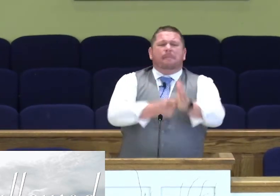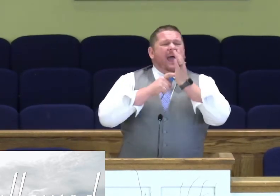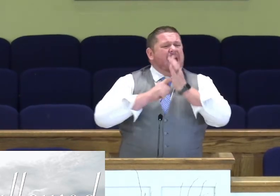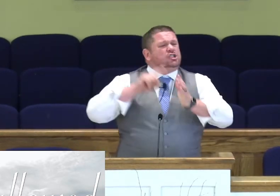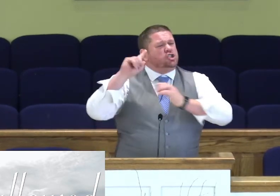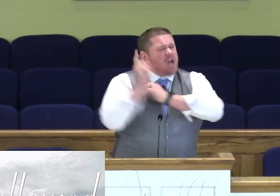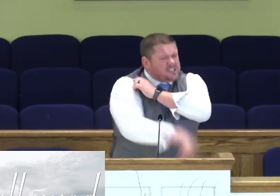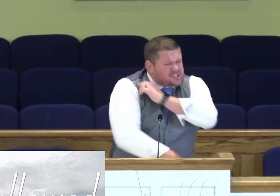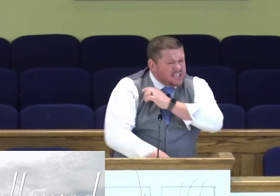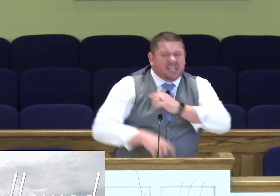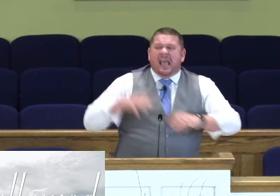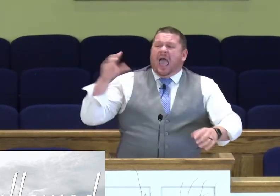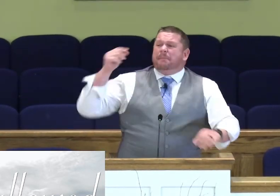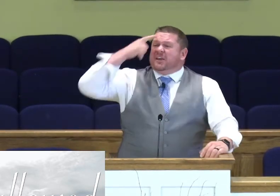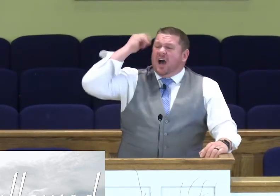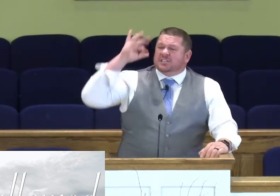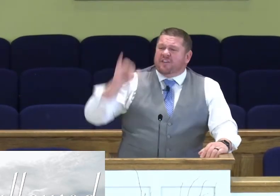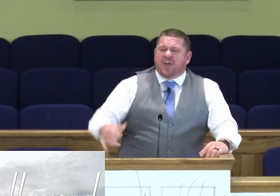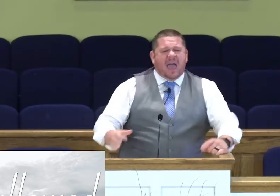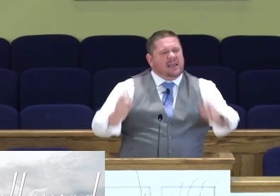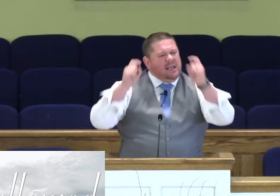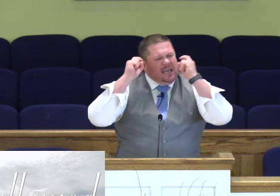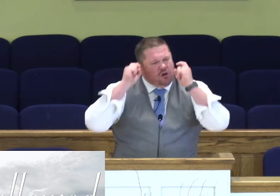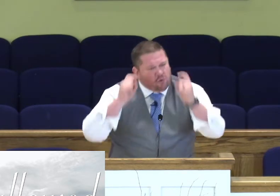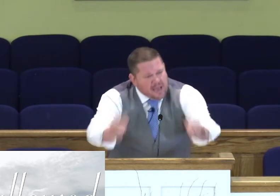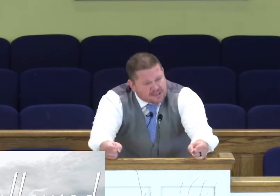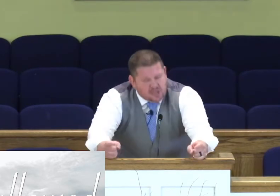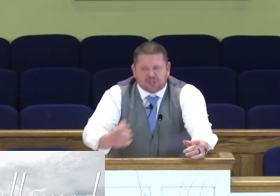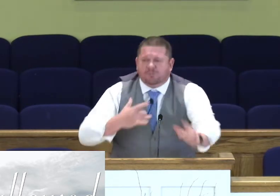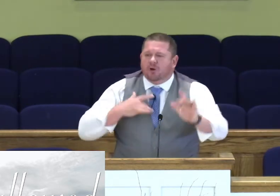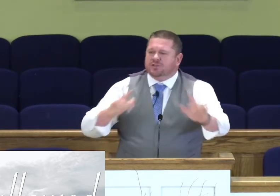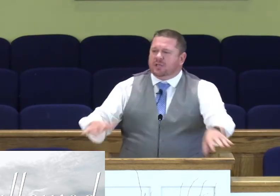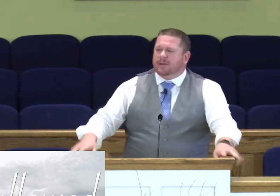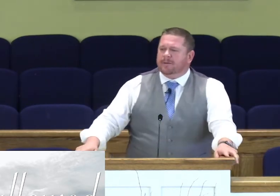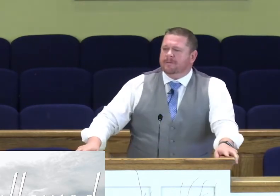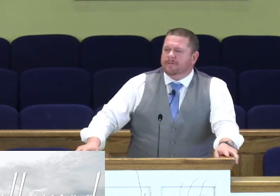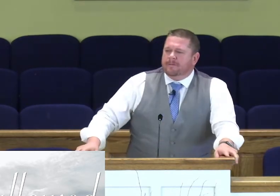it demands justice. And because of that, He grants us